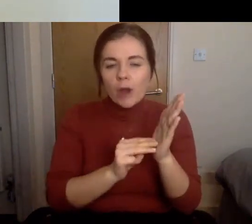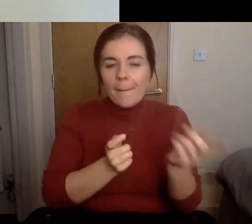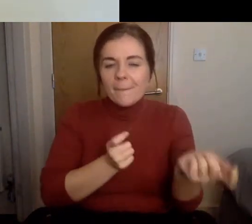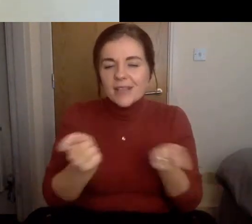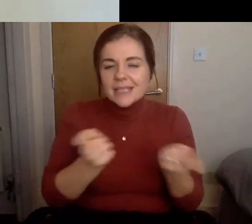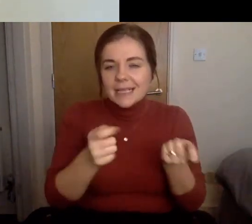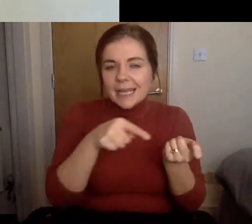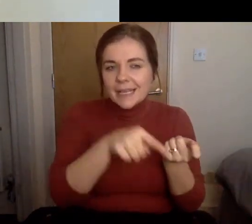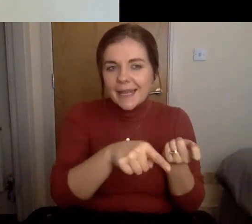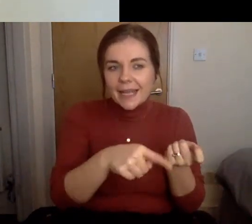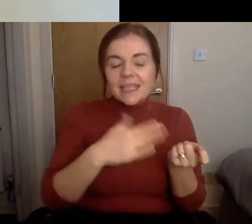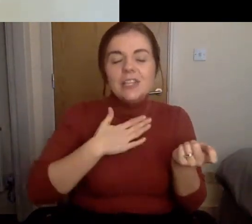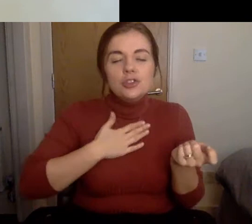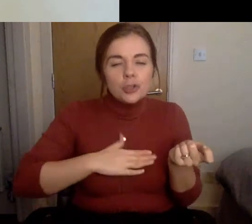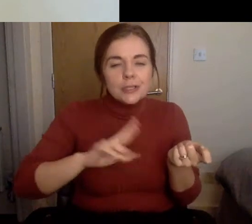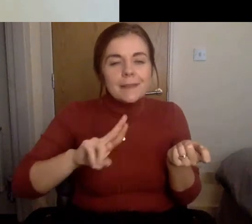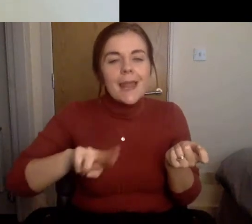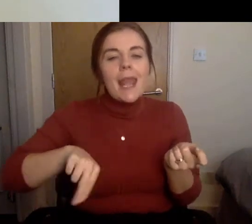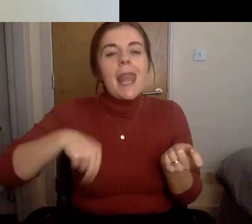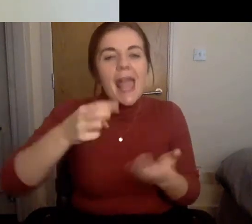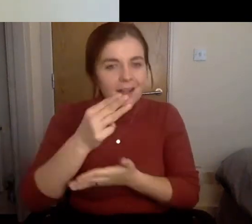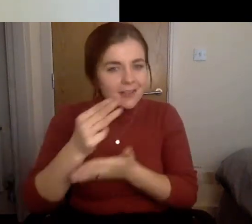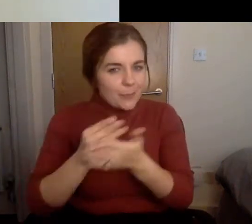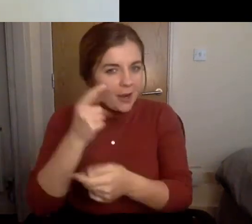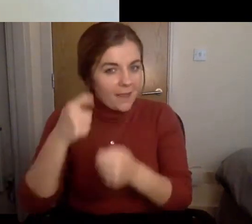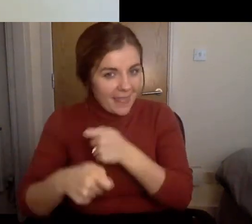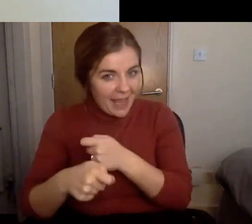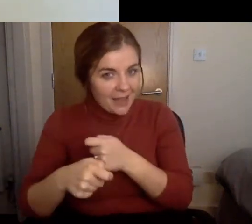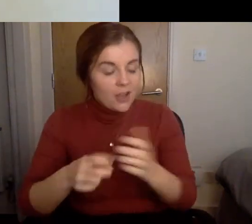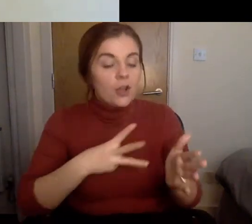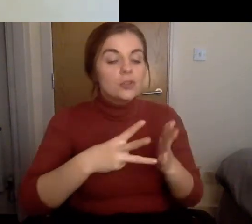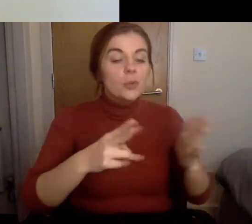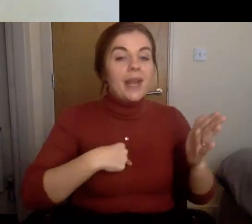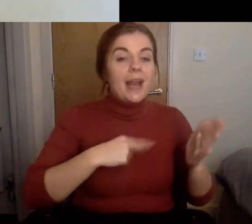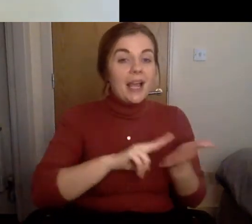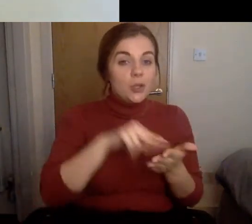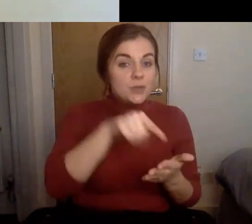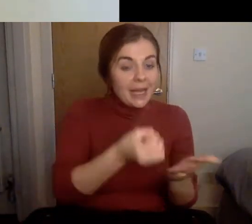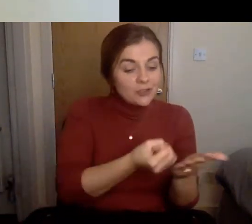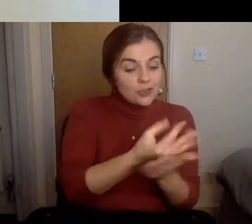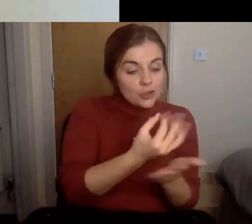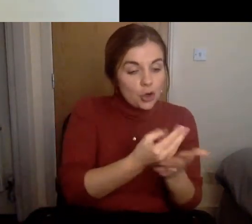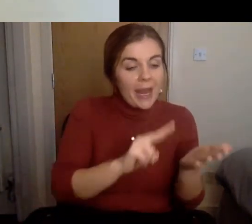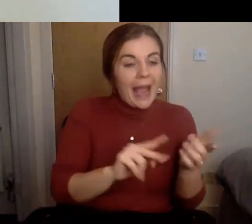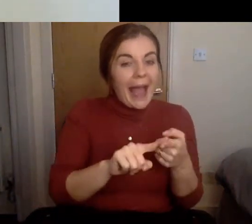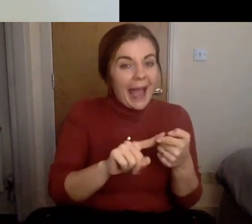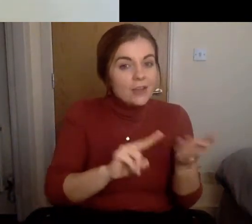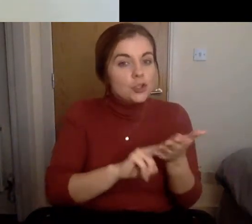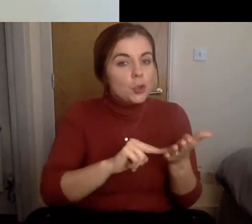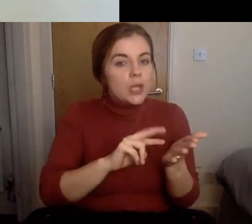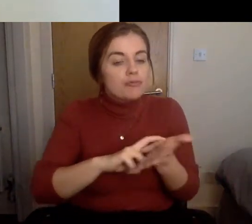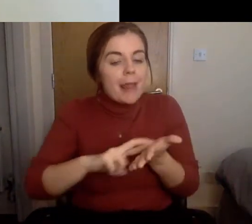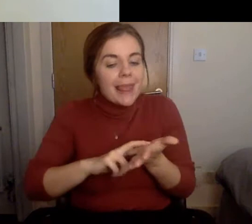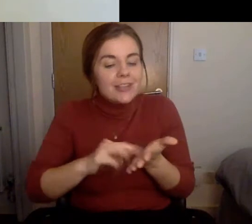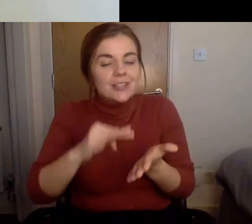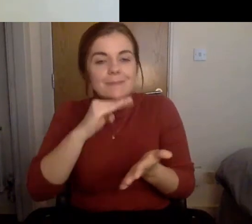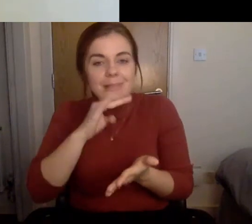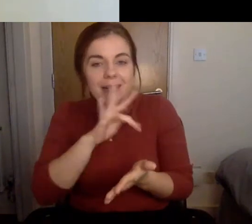the next part then. So when I'm taking a religious meaning out of that, can I help my